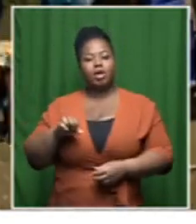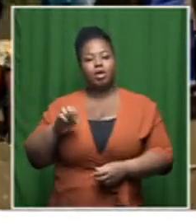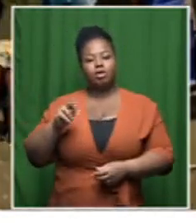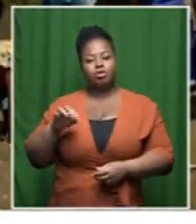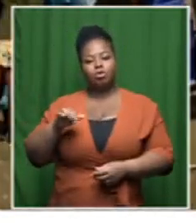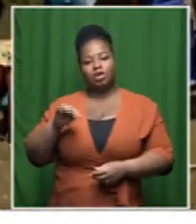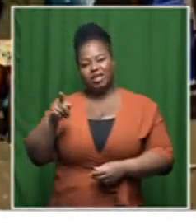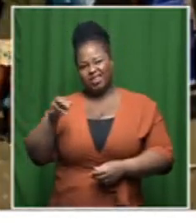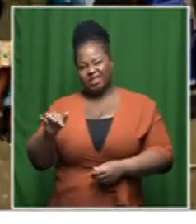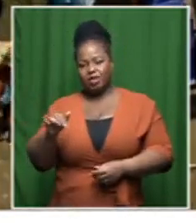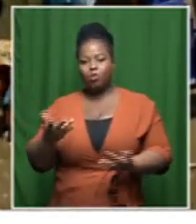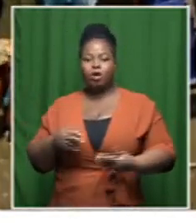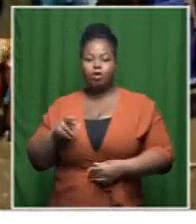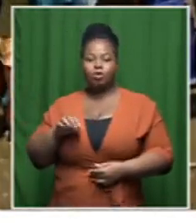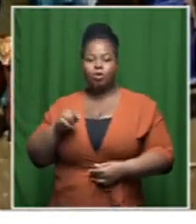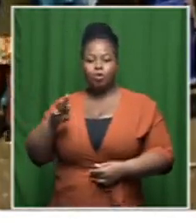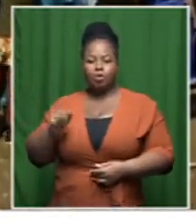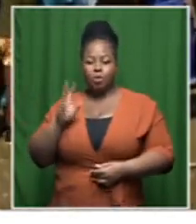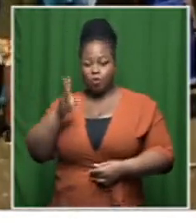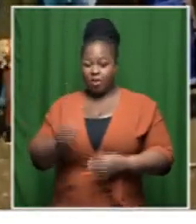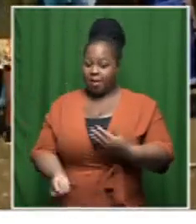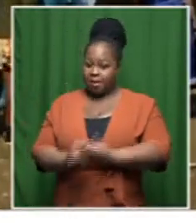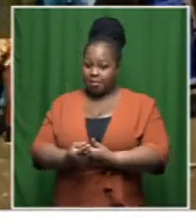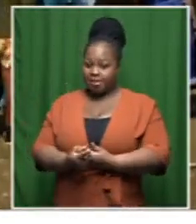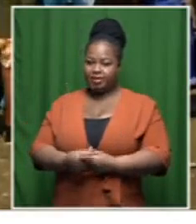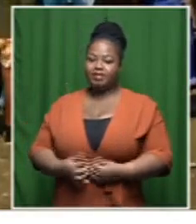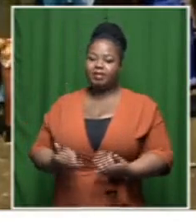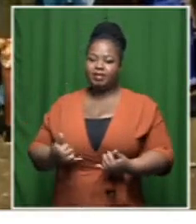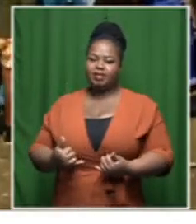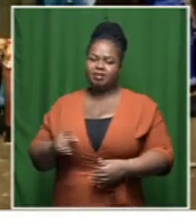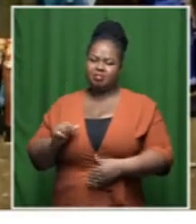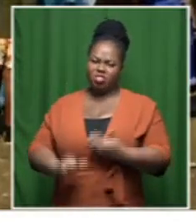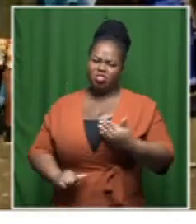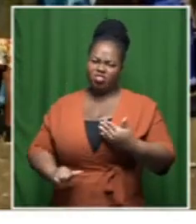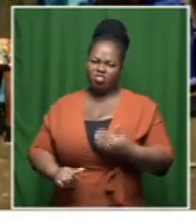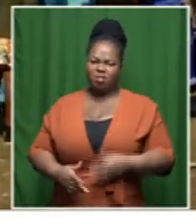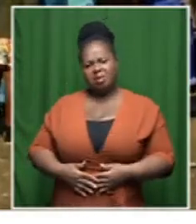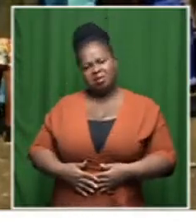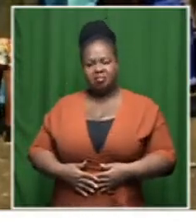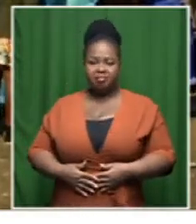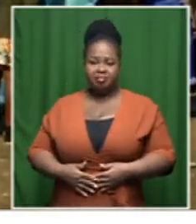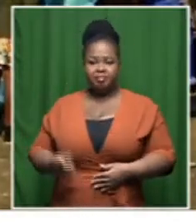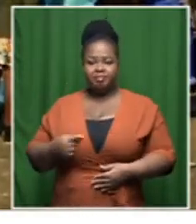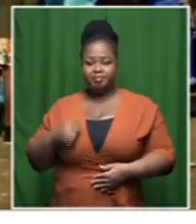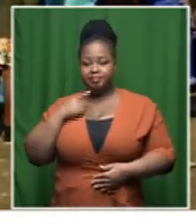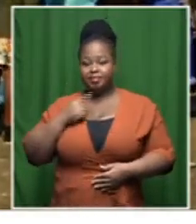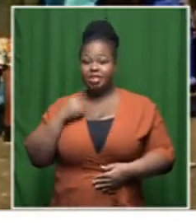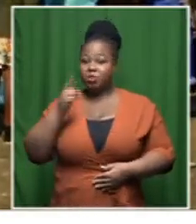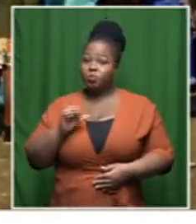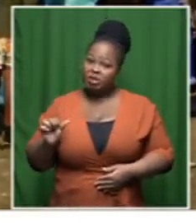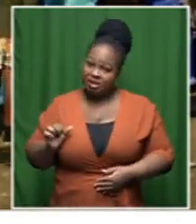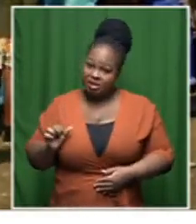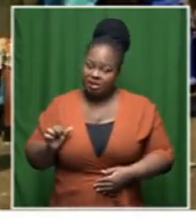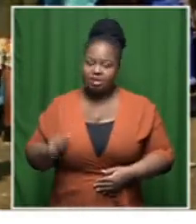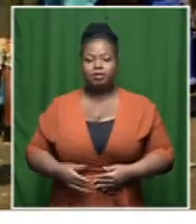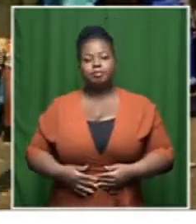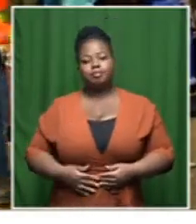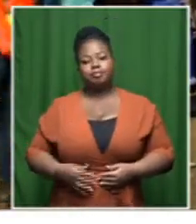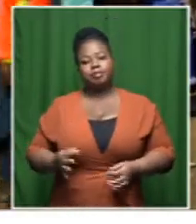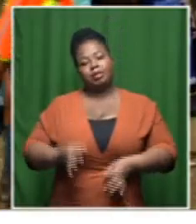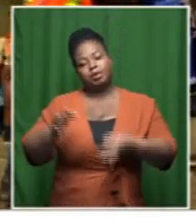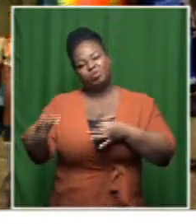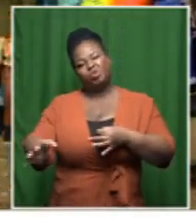Nongoma, which is also scheduled to be held also this month. Earlier, I understood it was going to be next week. I know that it has